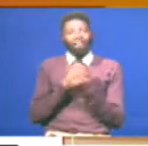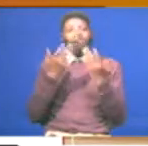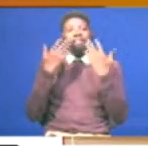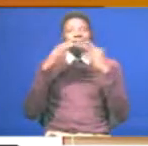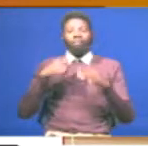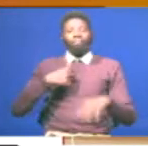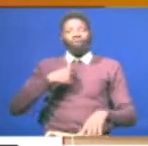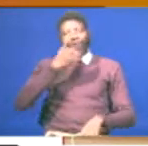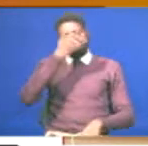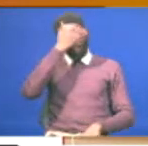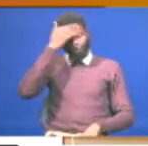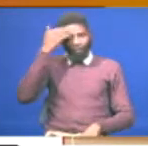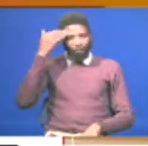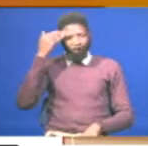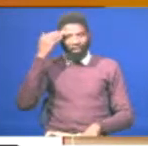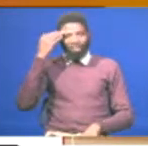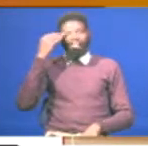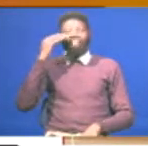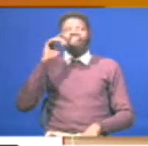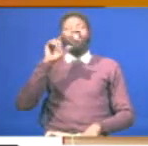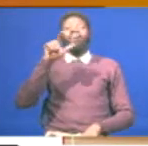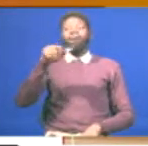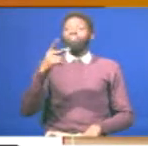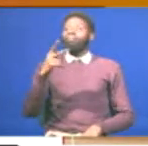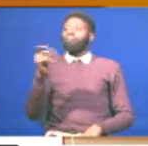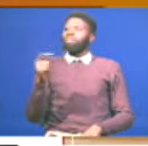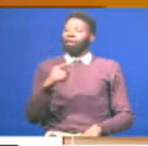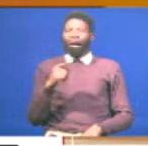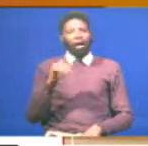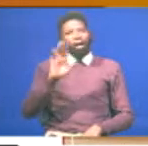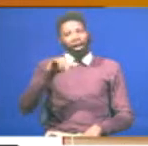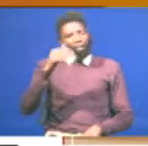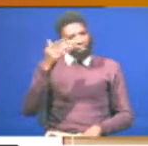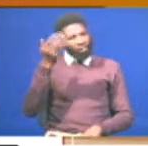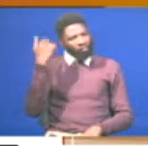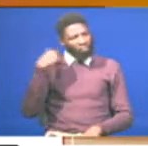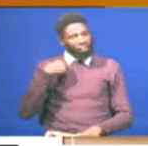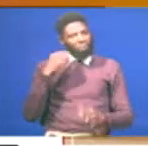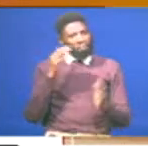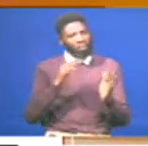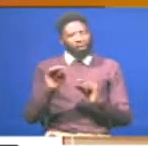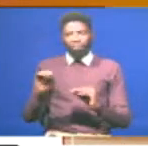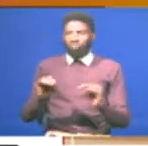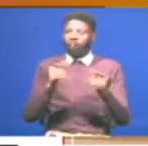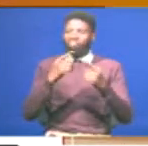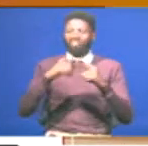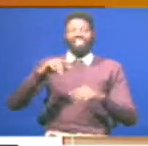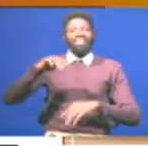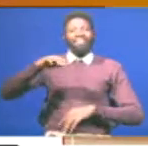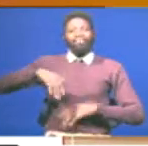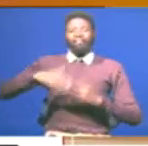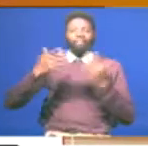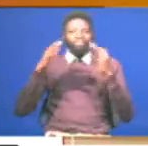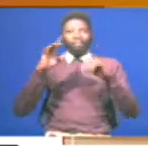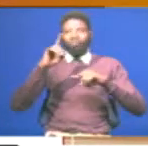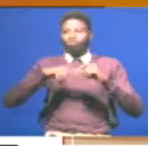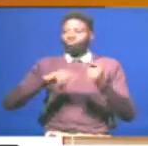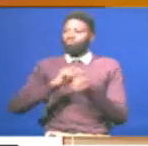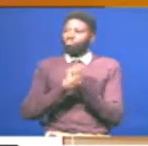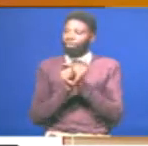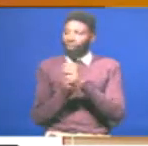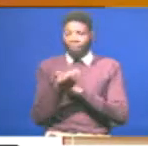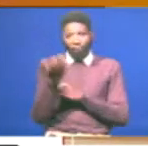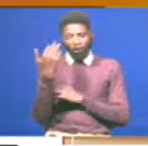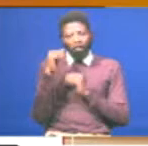remembered about 2 months later that my plan was to shift, but it was already too late now to shift. Those days people could change